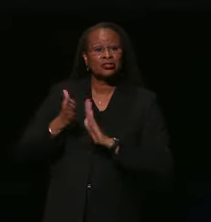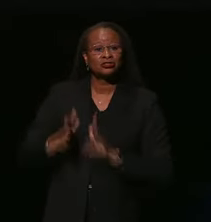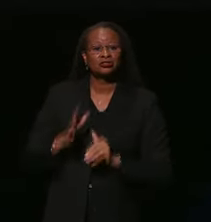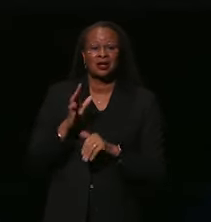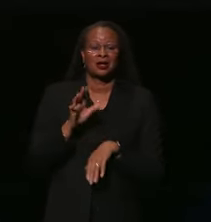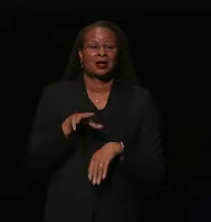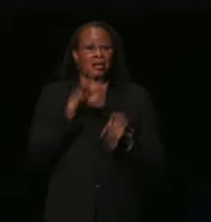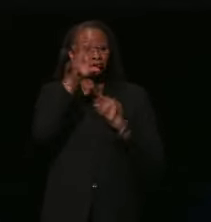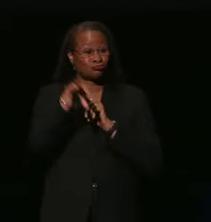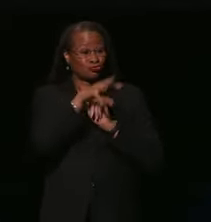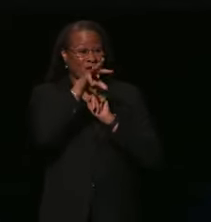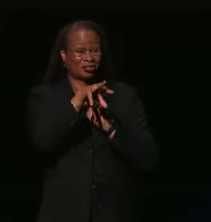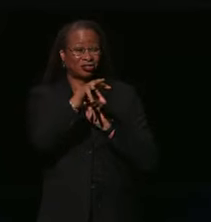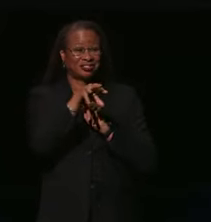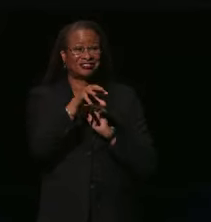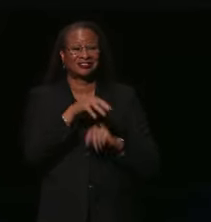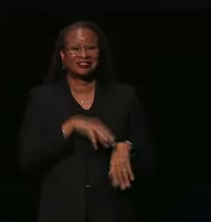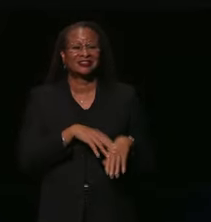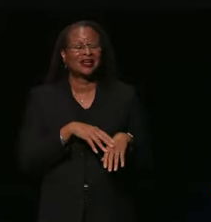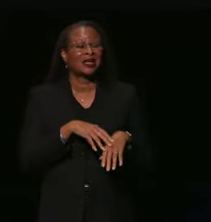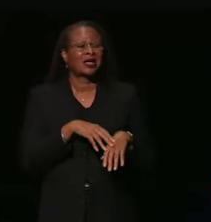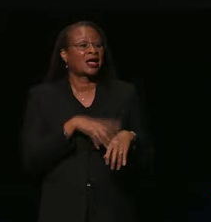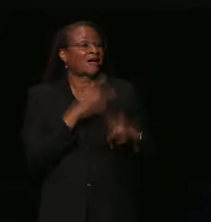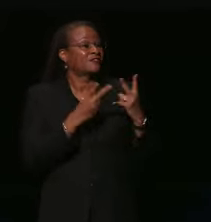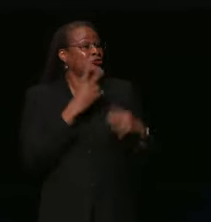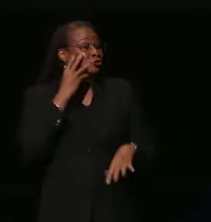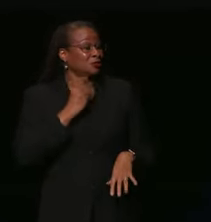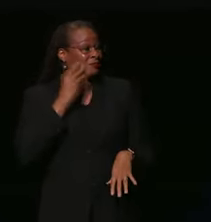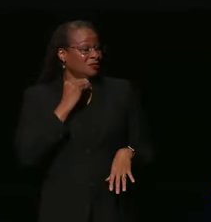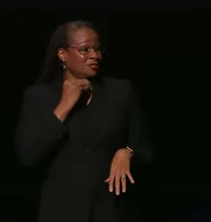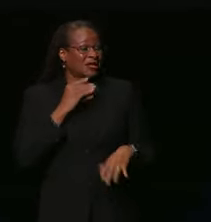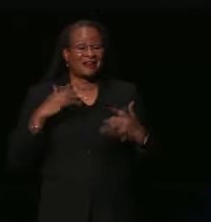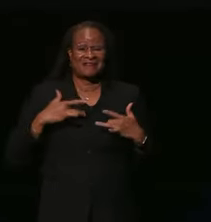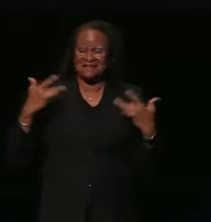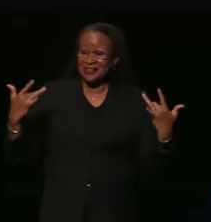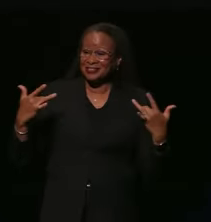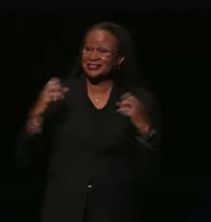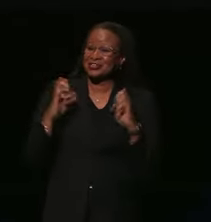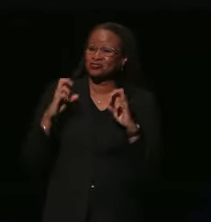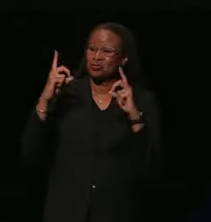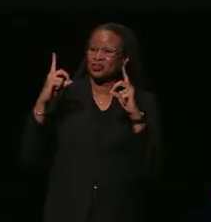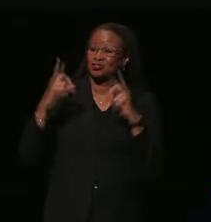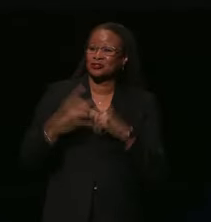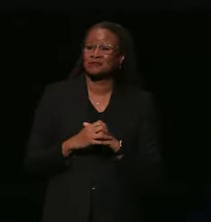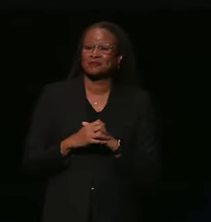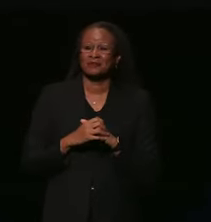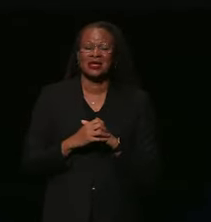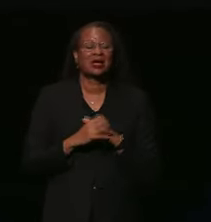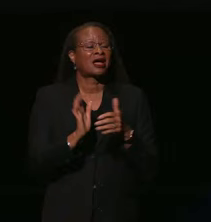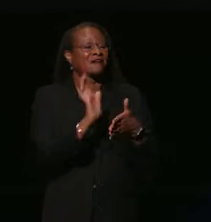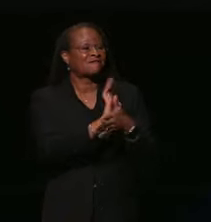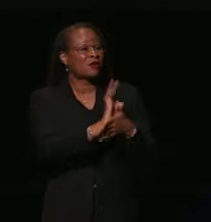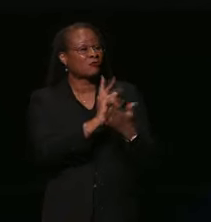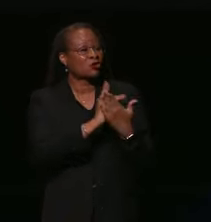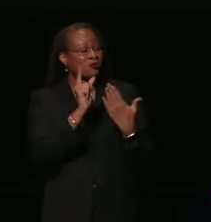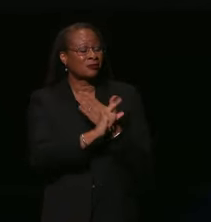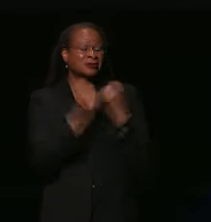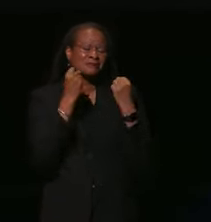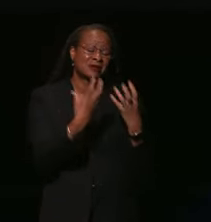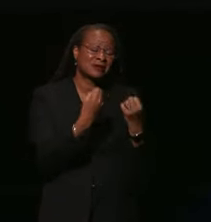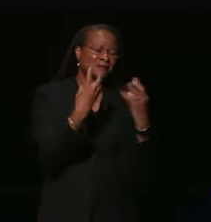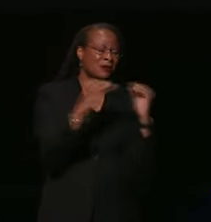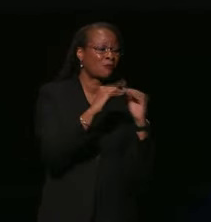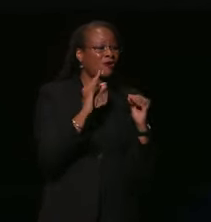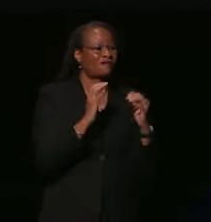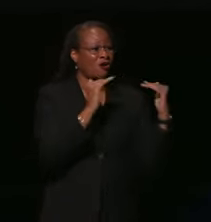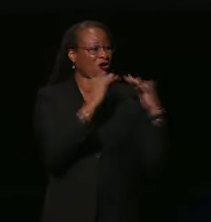and projectionists, visitor experience, events, education, film programs, and so many more of